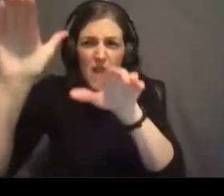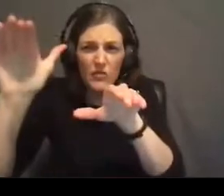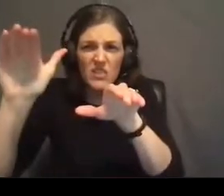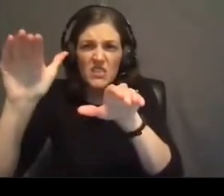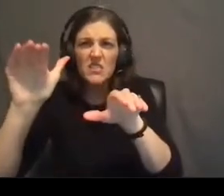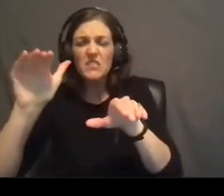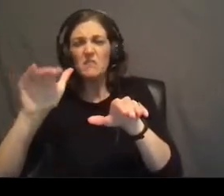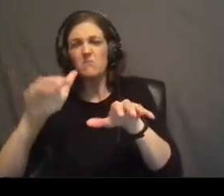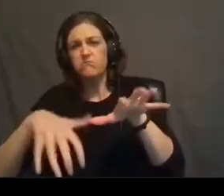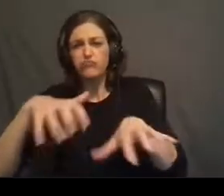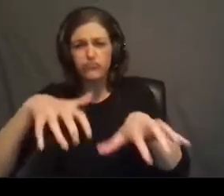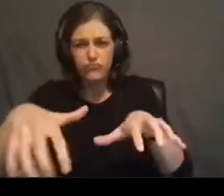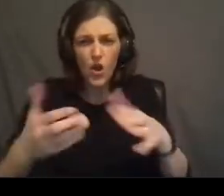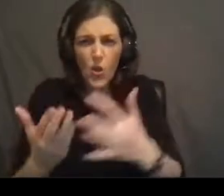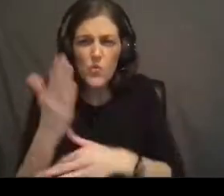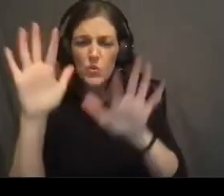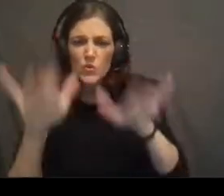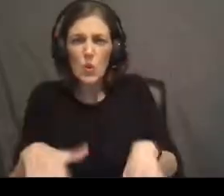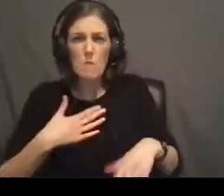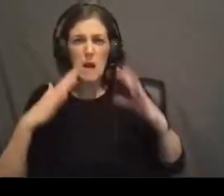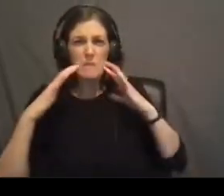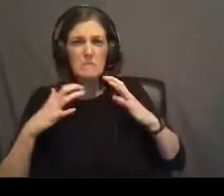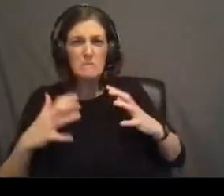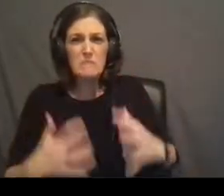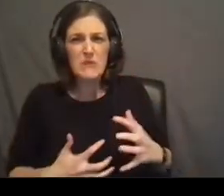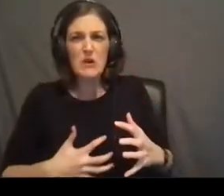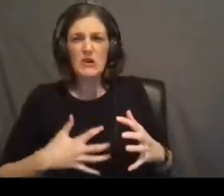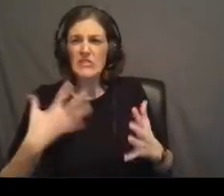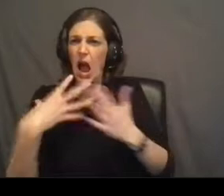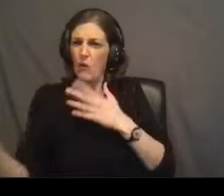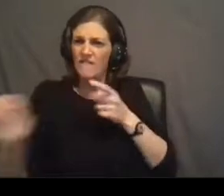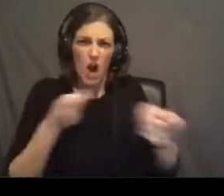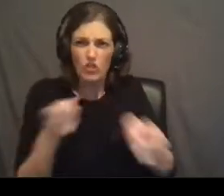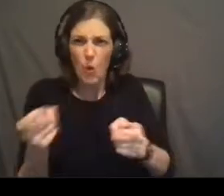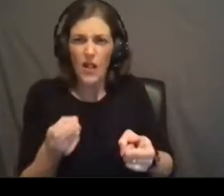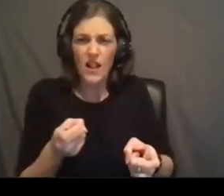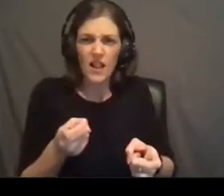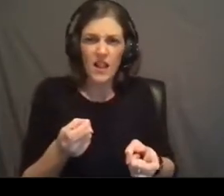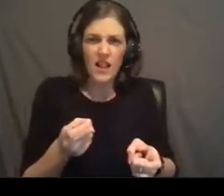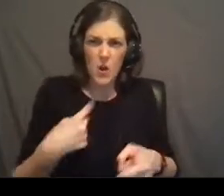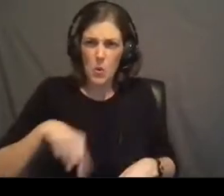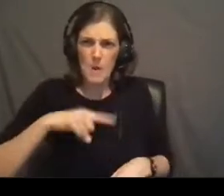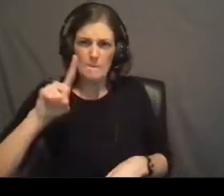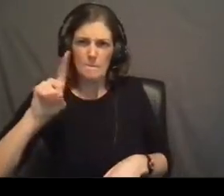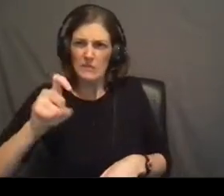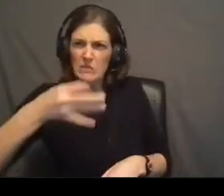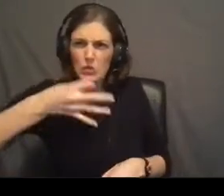through snow. And my beard is out of control. We must be almost there.